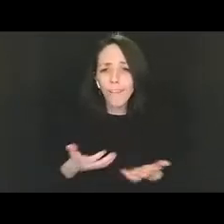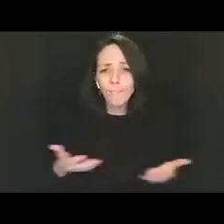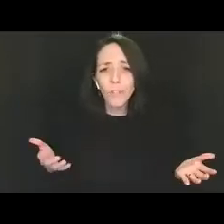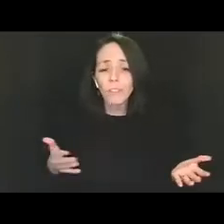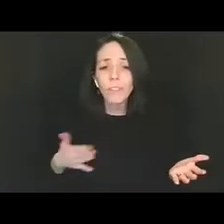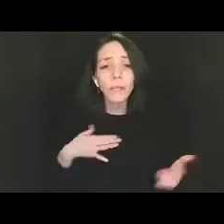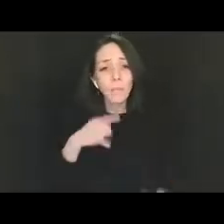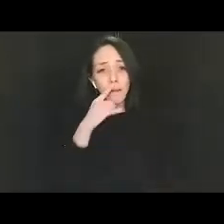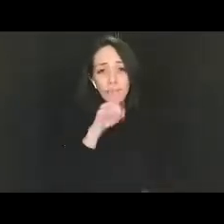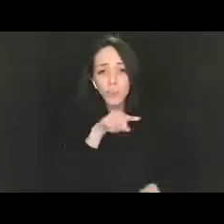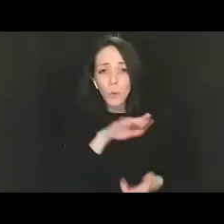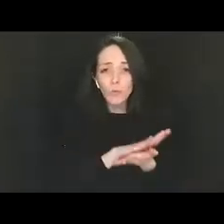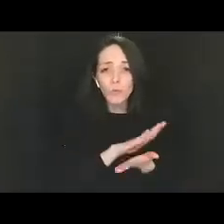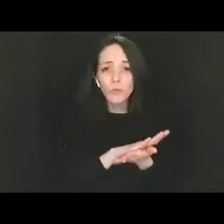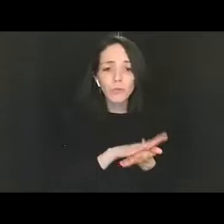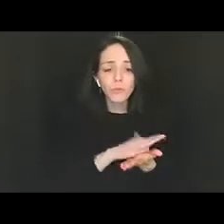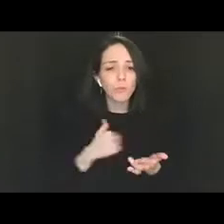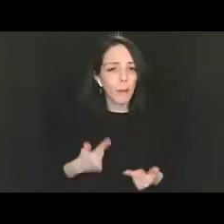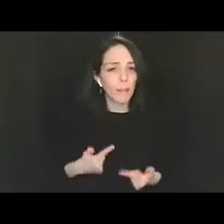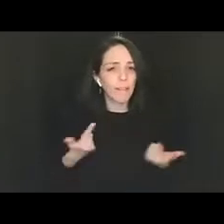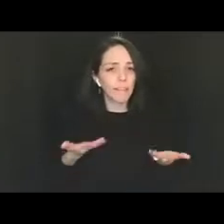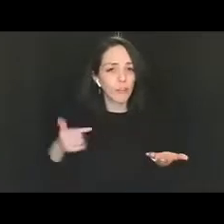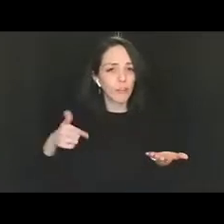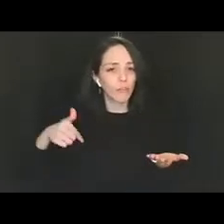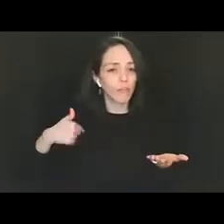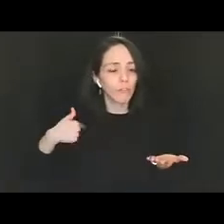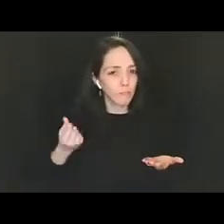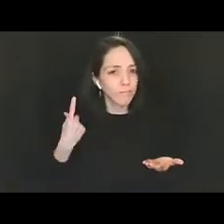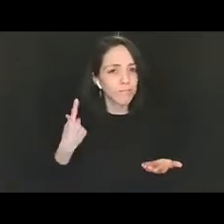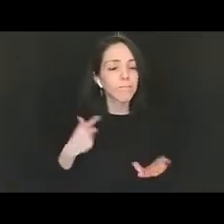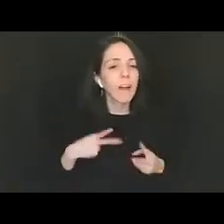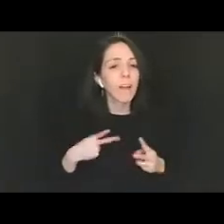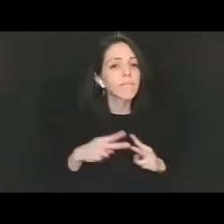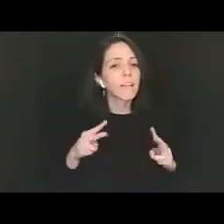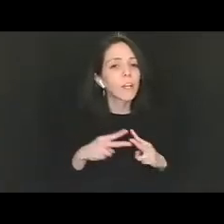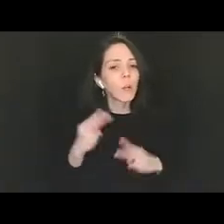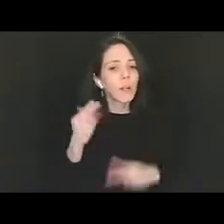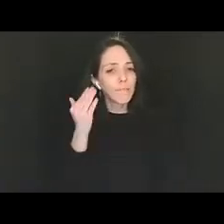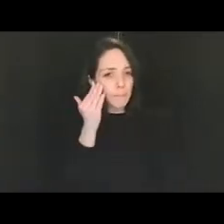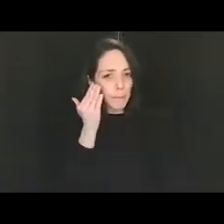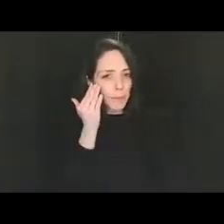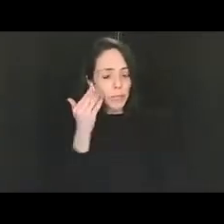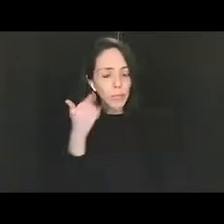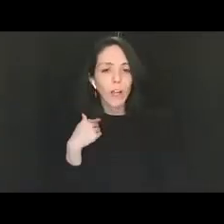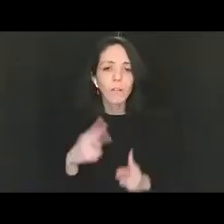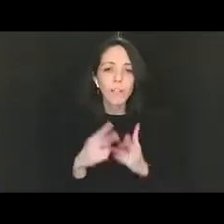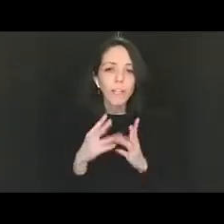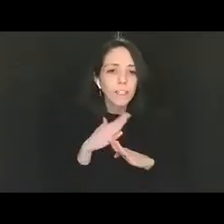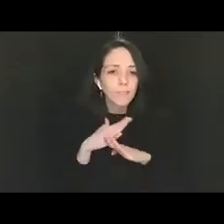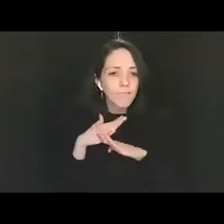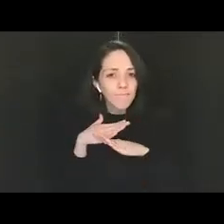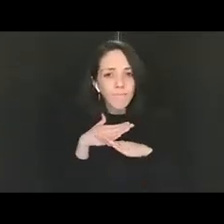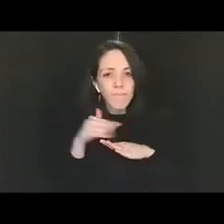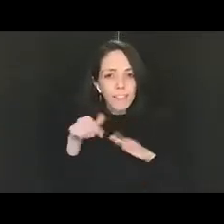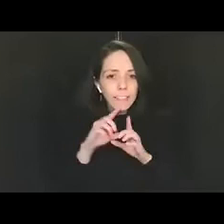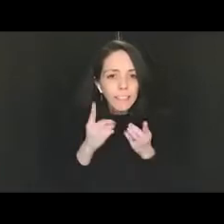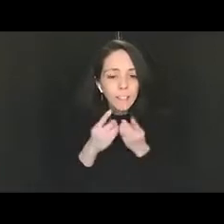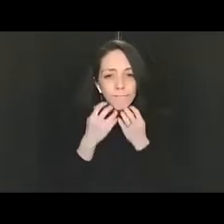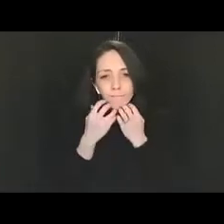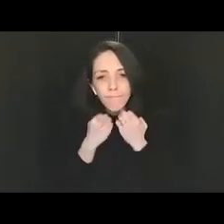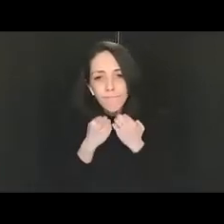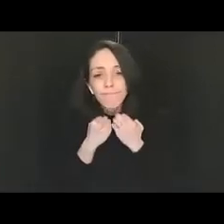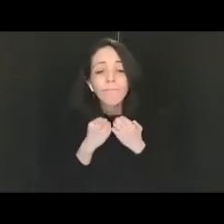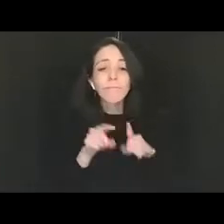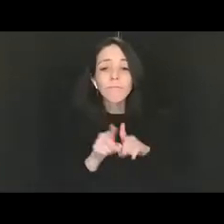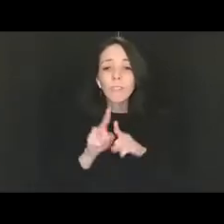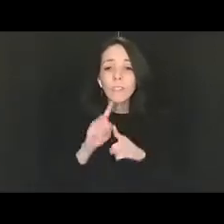in here. So I'm very familiar and very protective for our district and also the community that